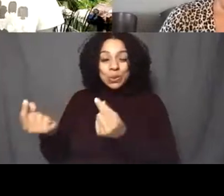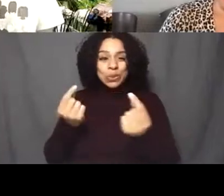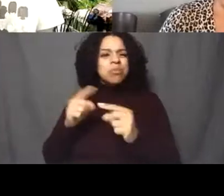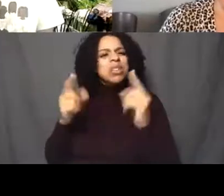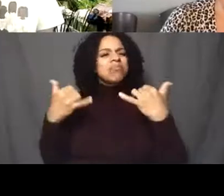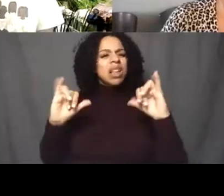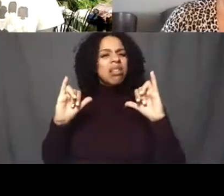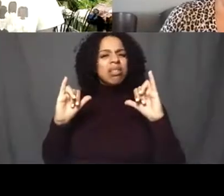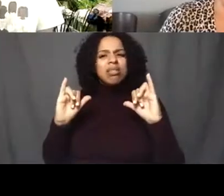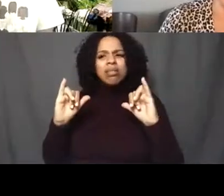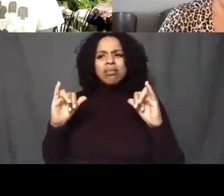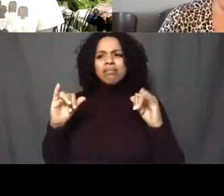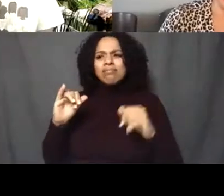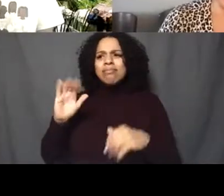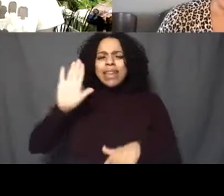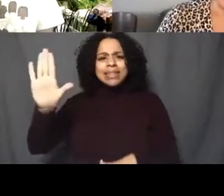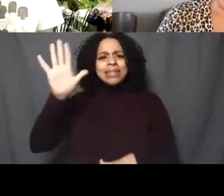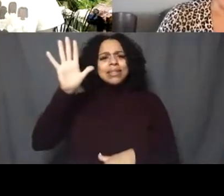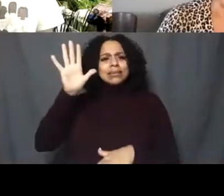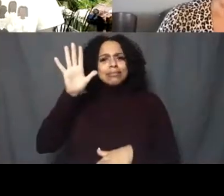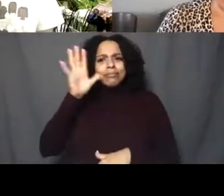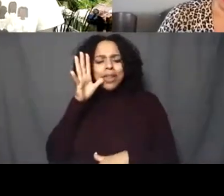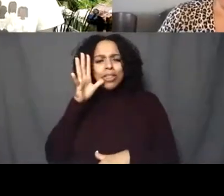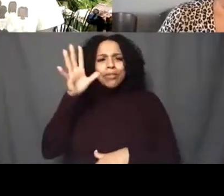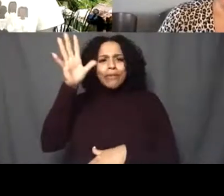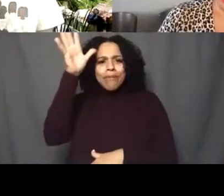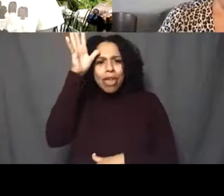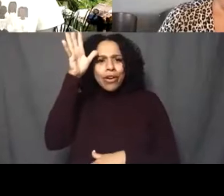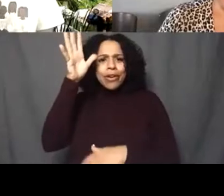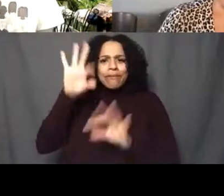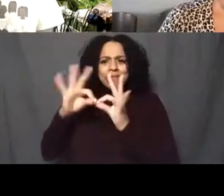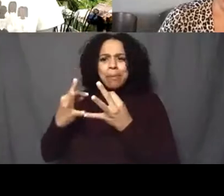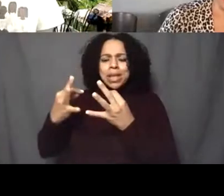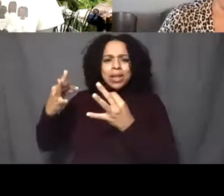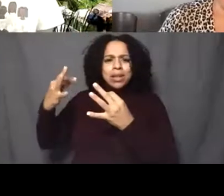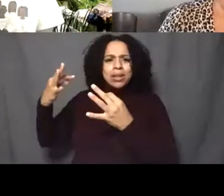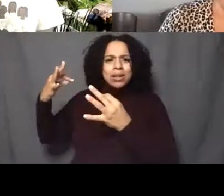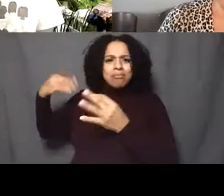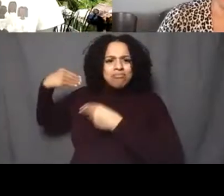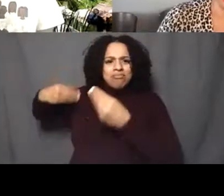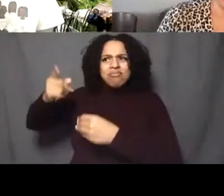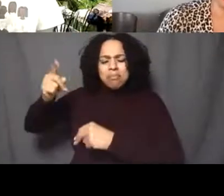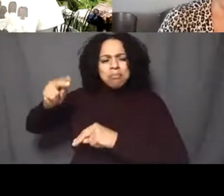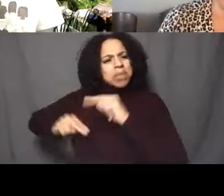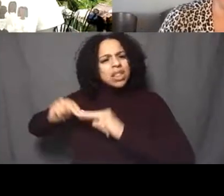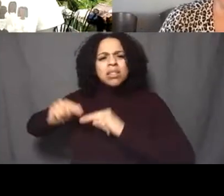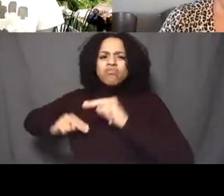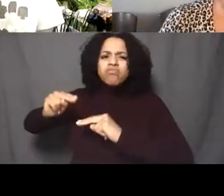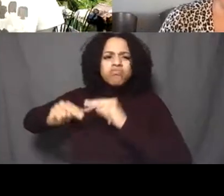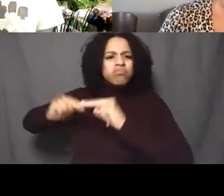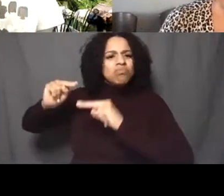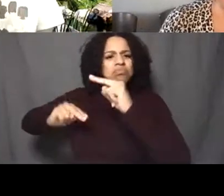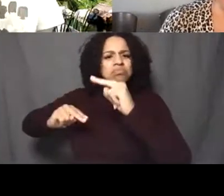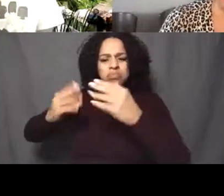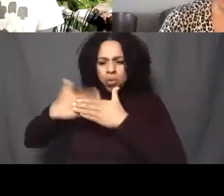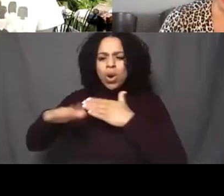fathers and mothers built, and saying, this is our country as much as anyone else who came after us, and no one has the right to